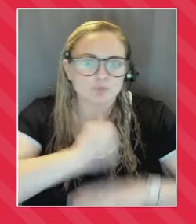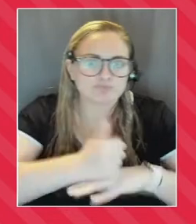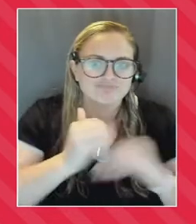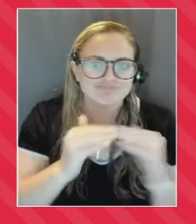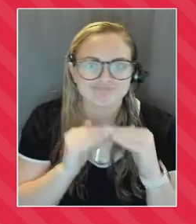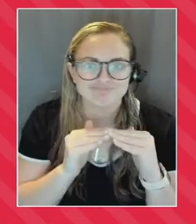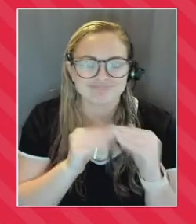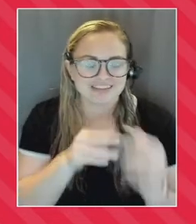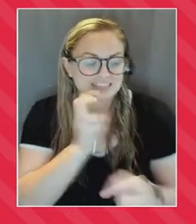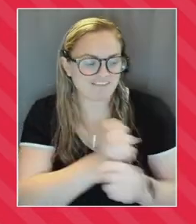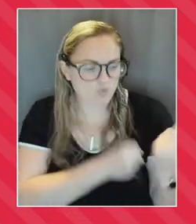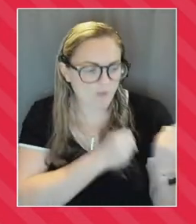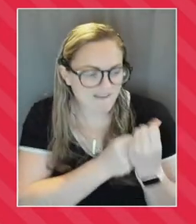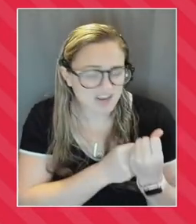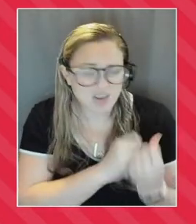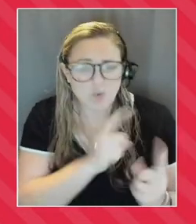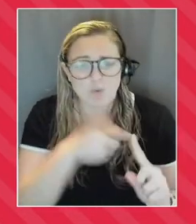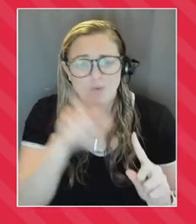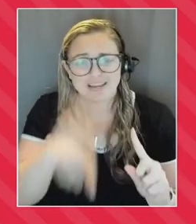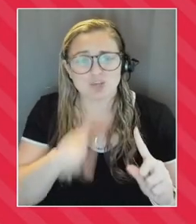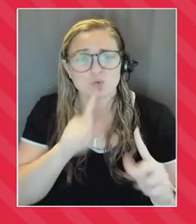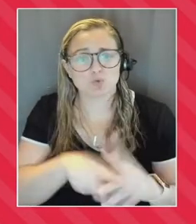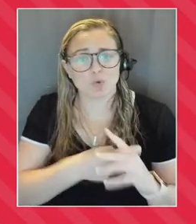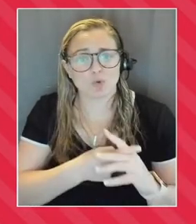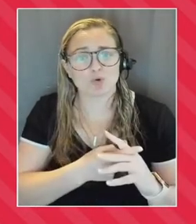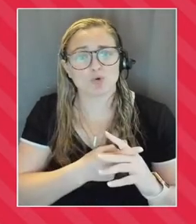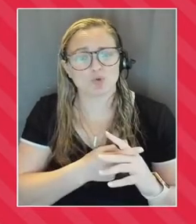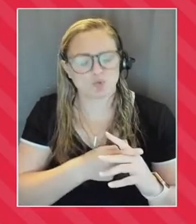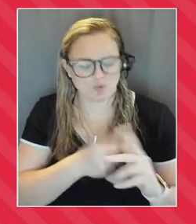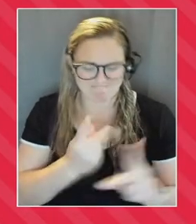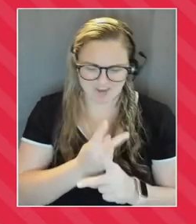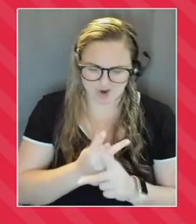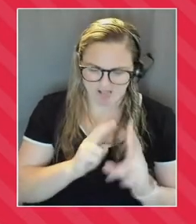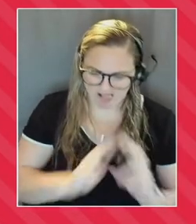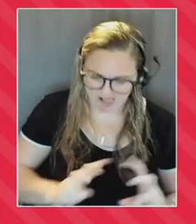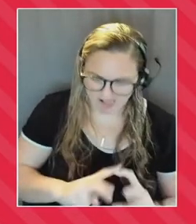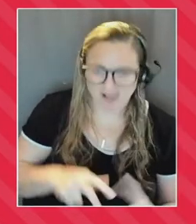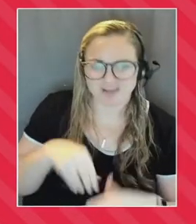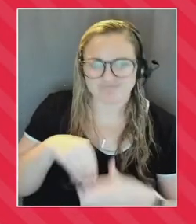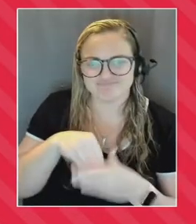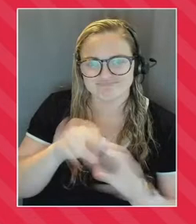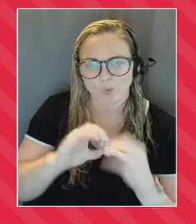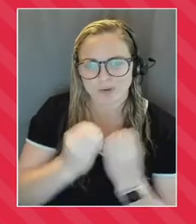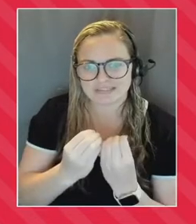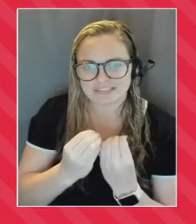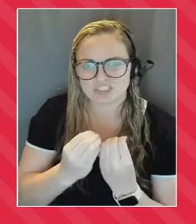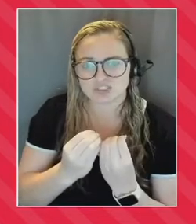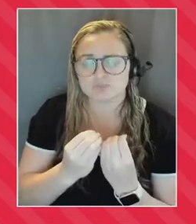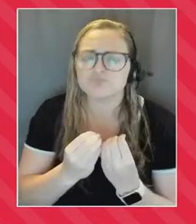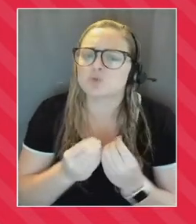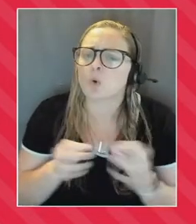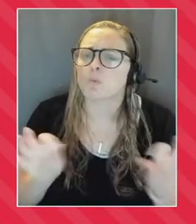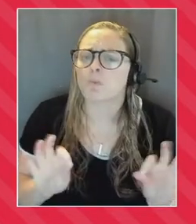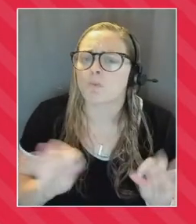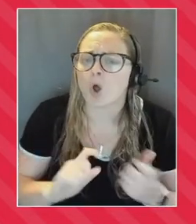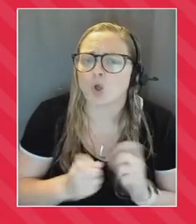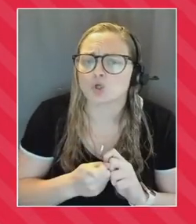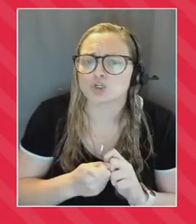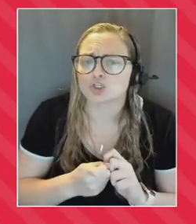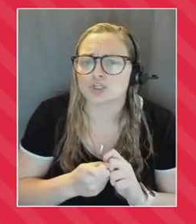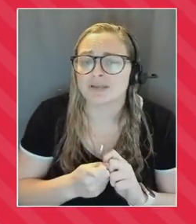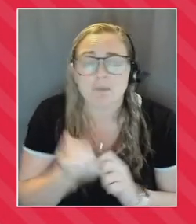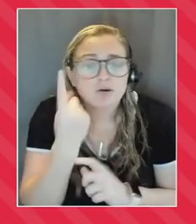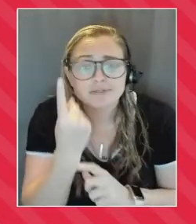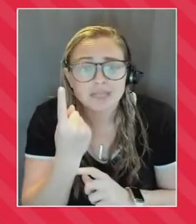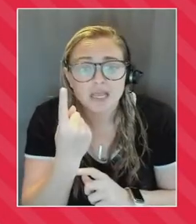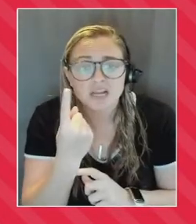organizations when we really need to start to look internal. And so small changes, no change is too small